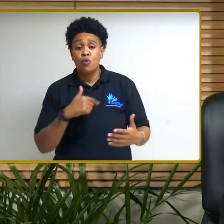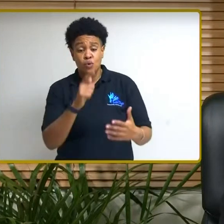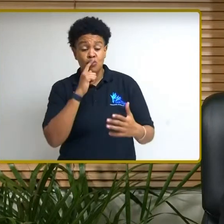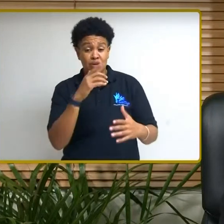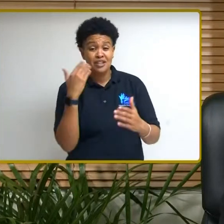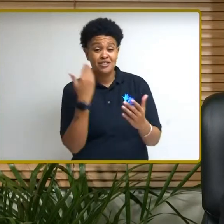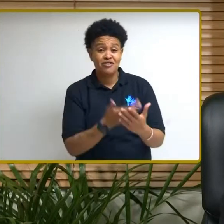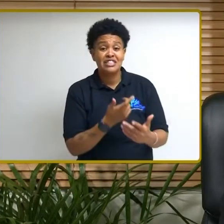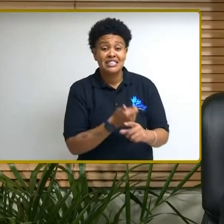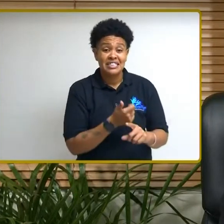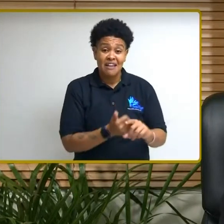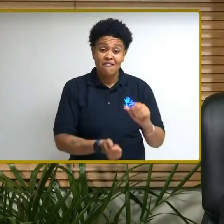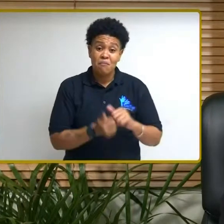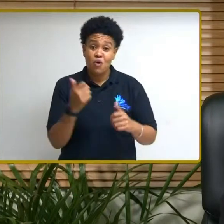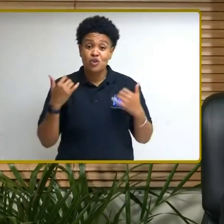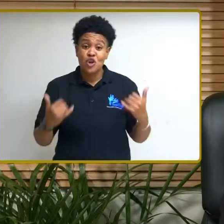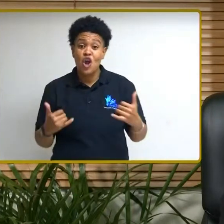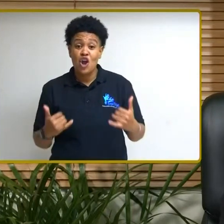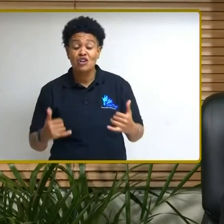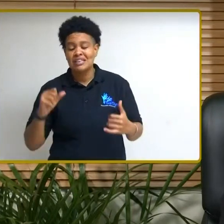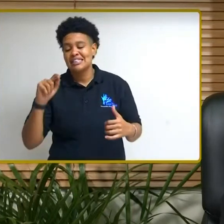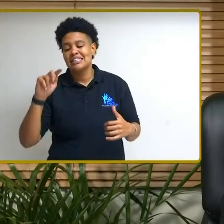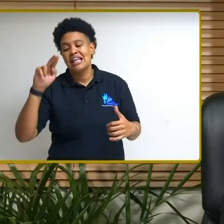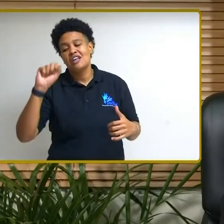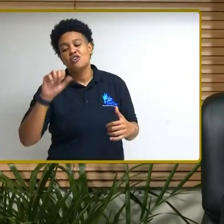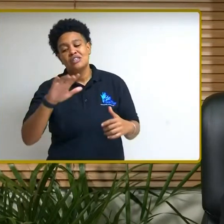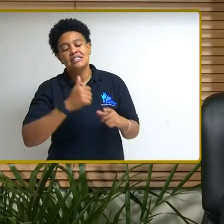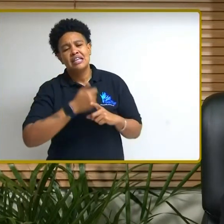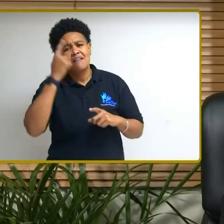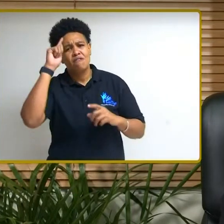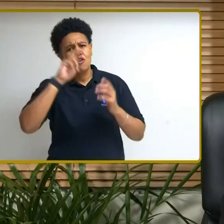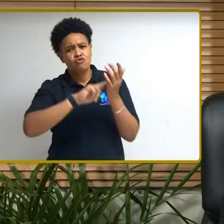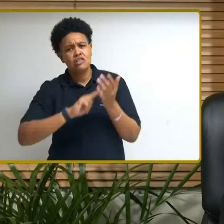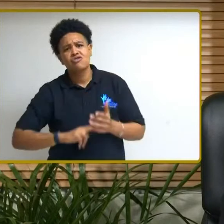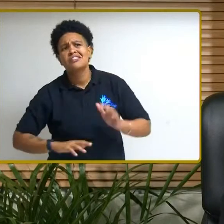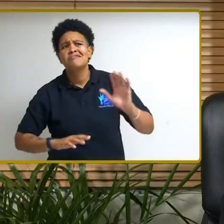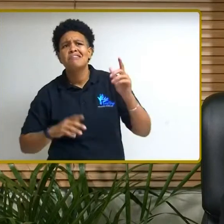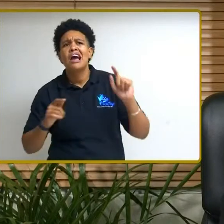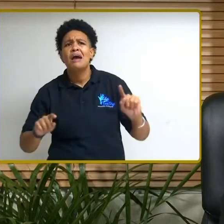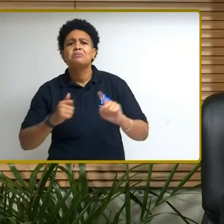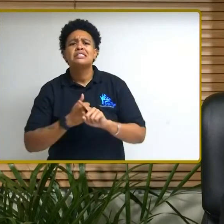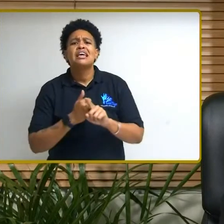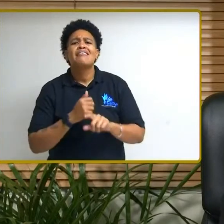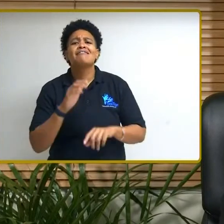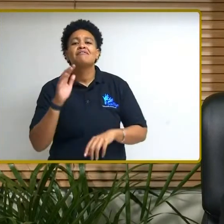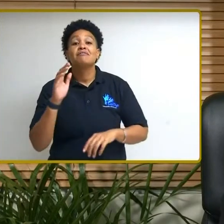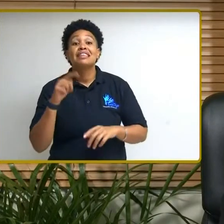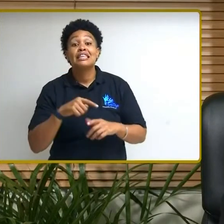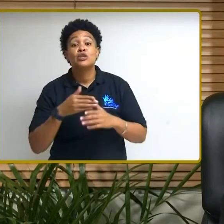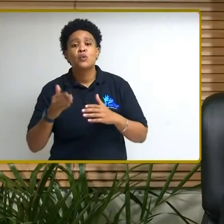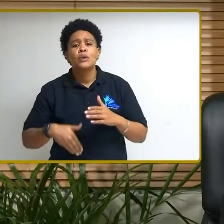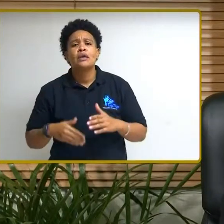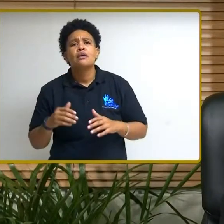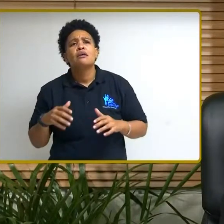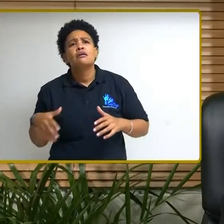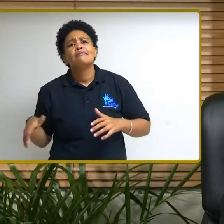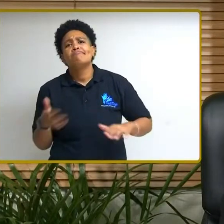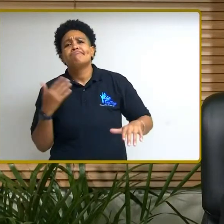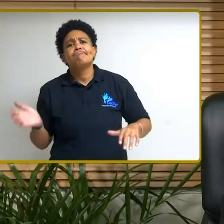to the most current status of the registration and the blitz coming up this weekend, I